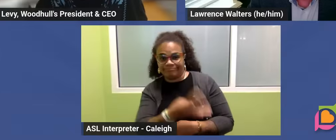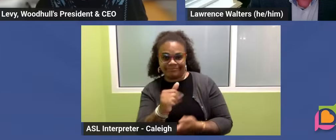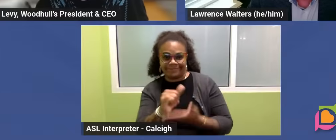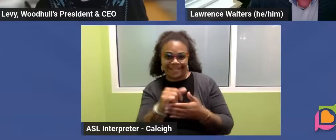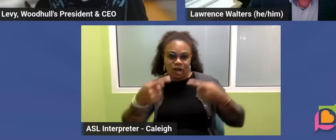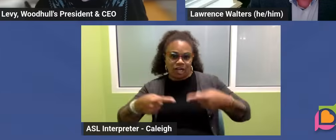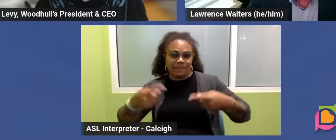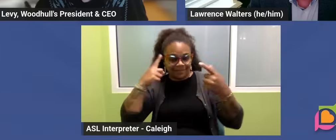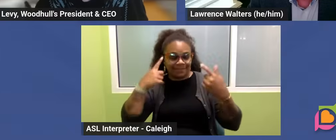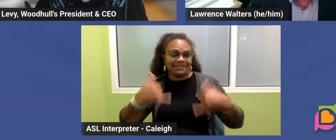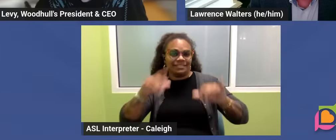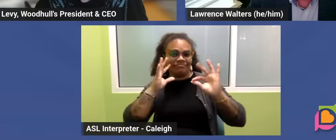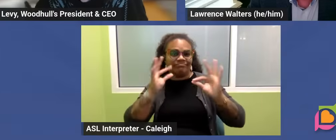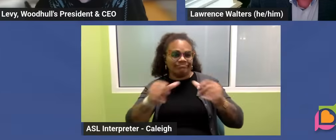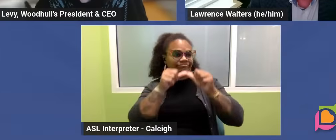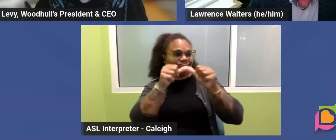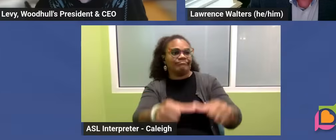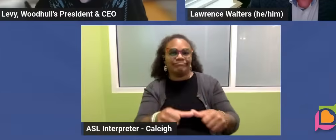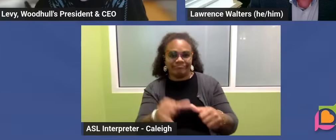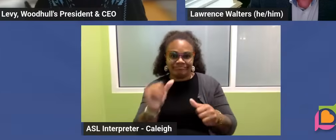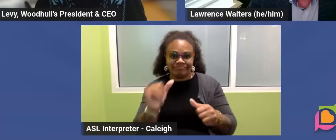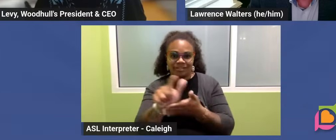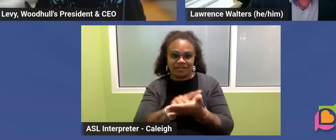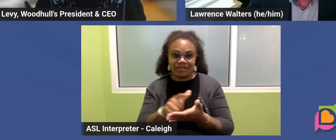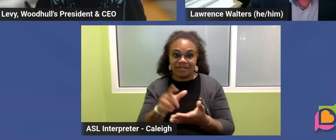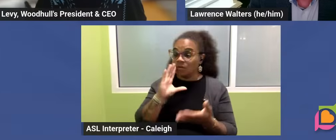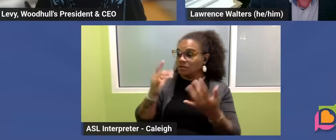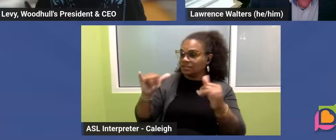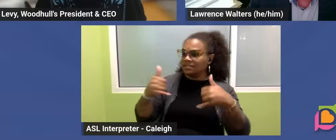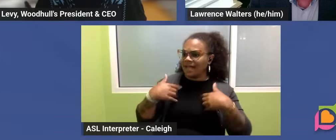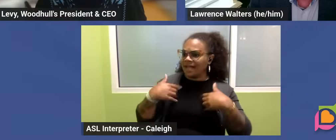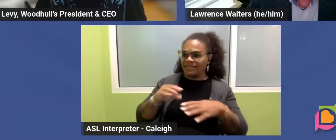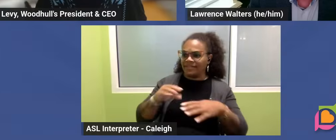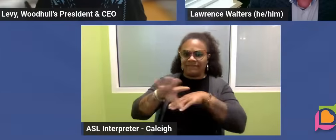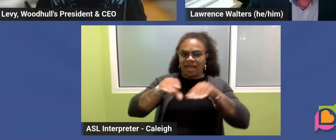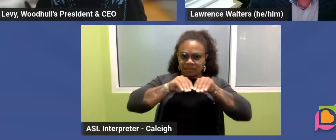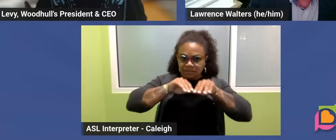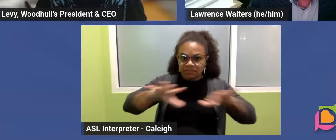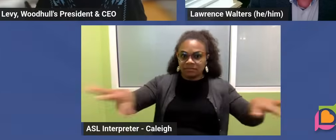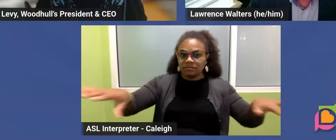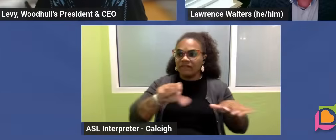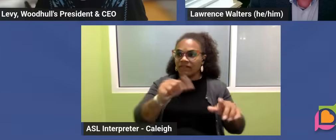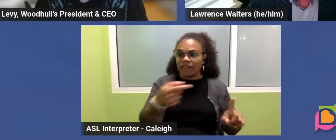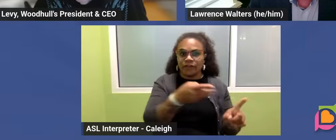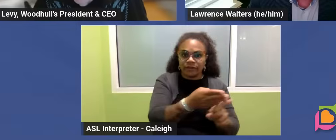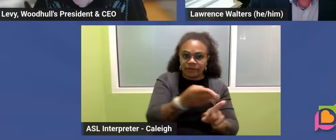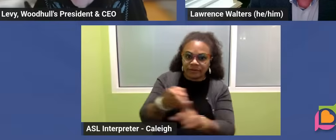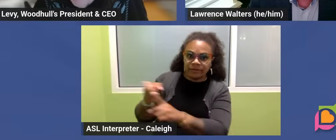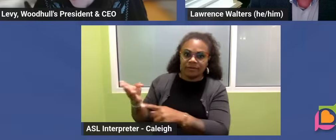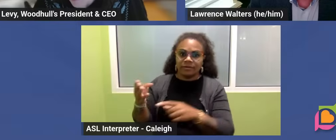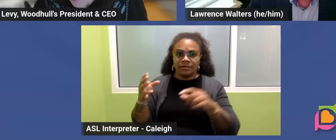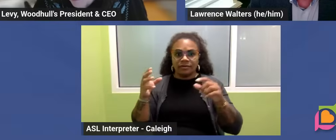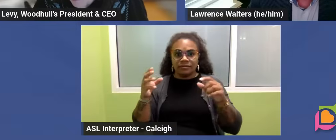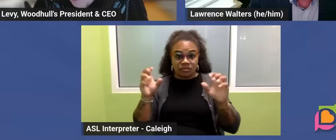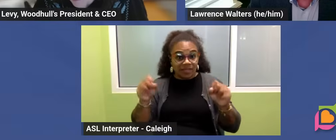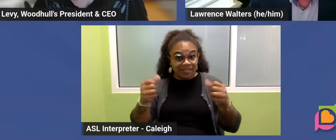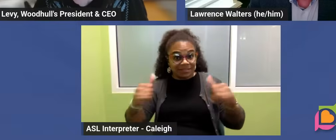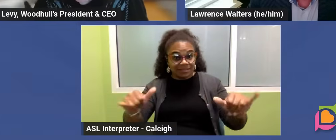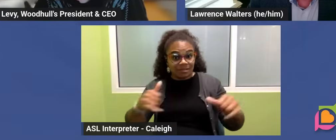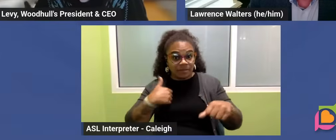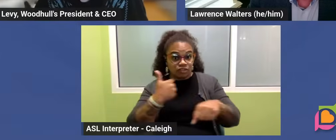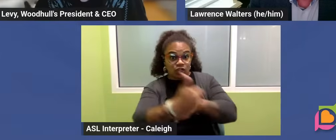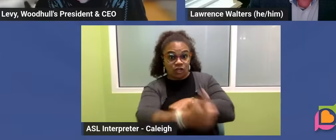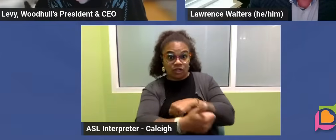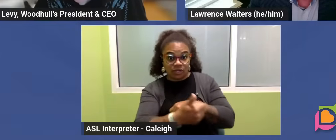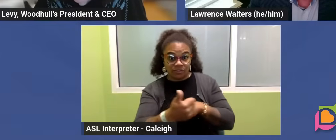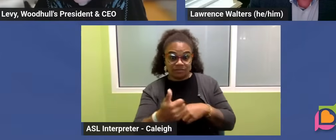Because it'll still have a chilling effect. And so you can still be charged. It's